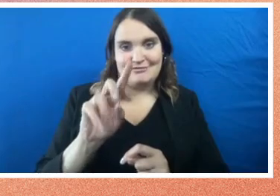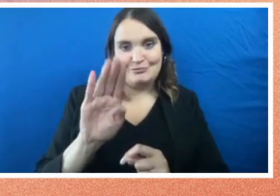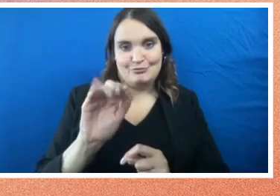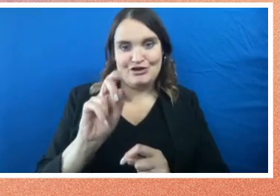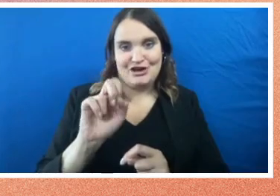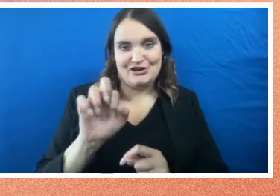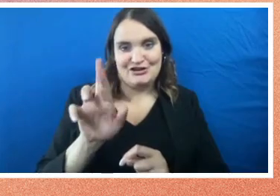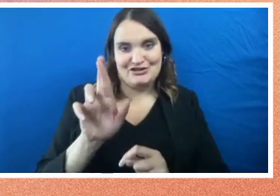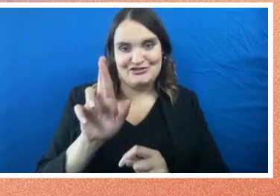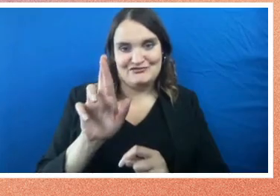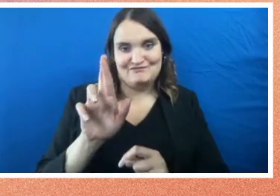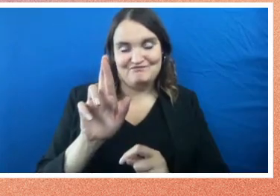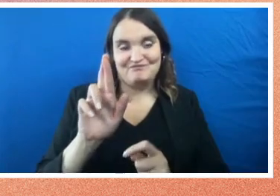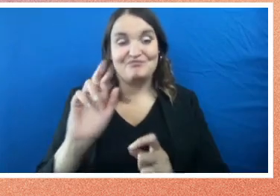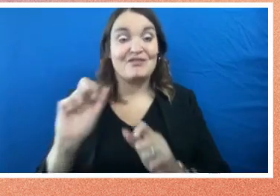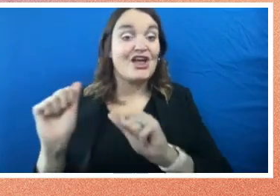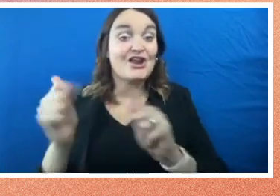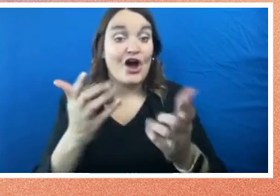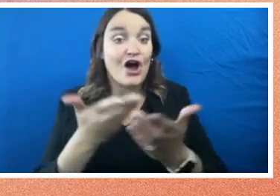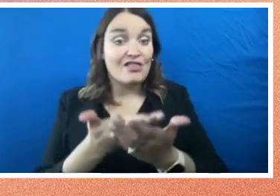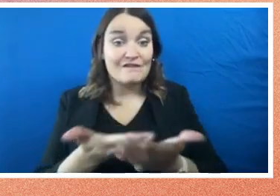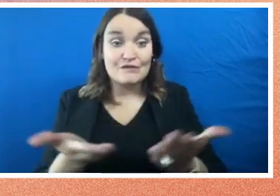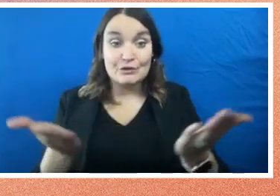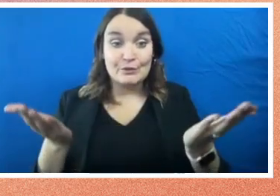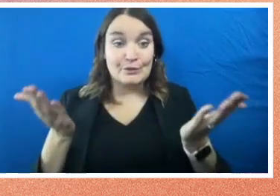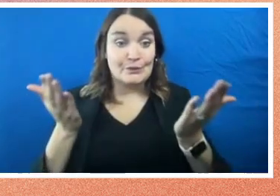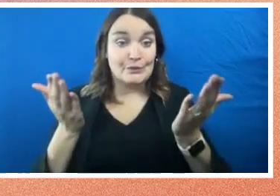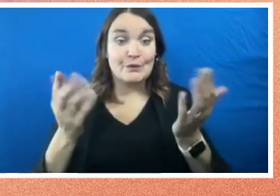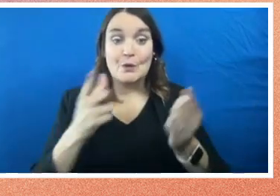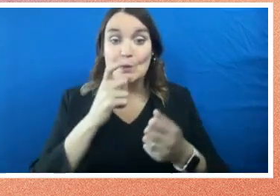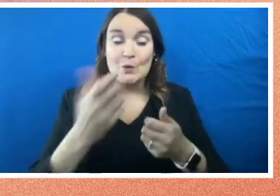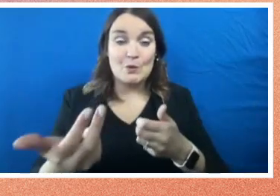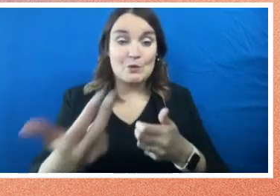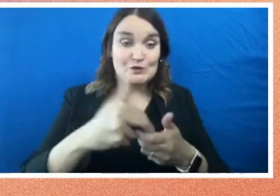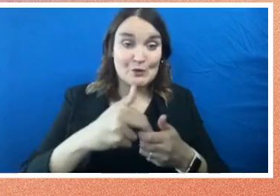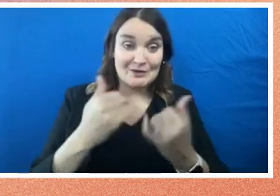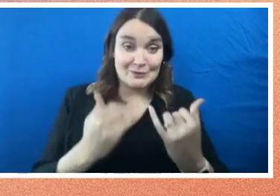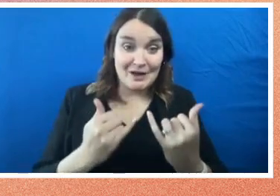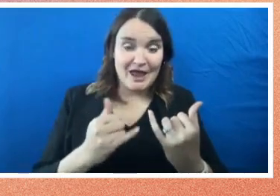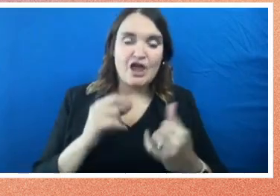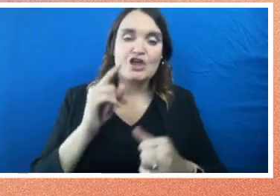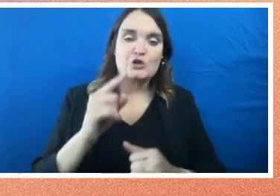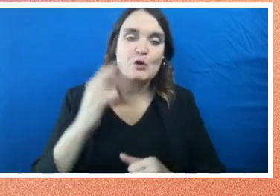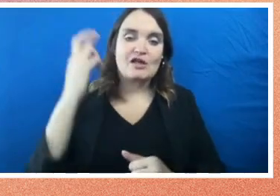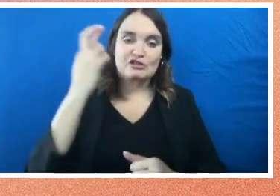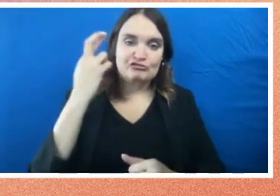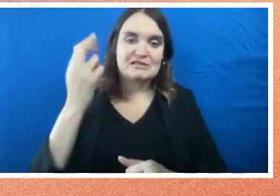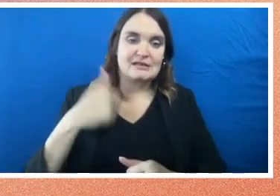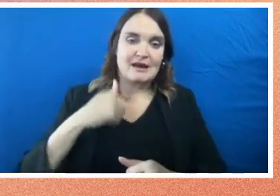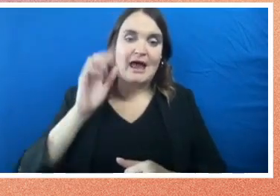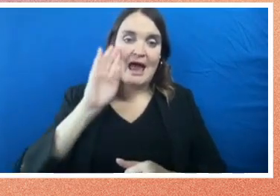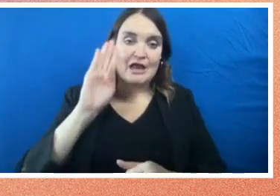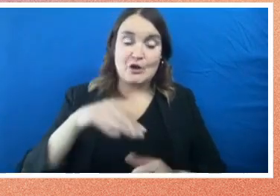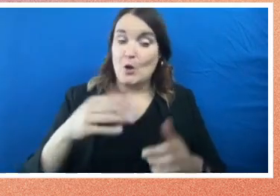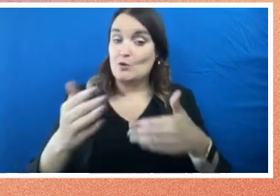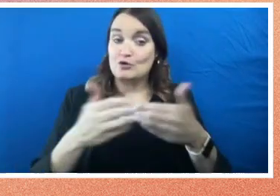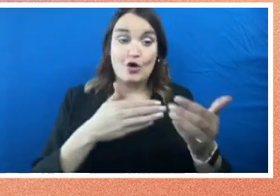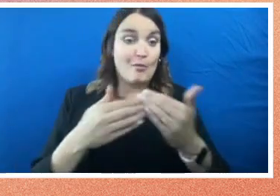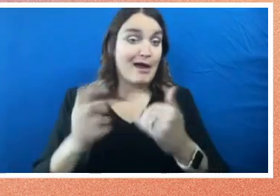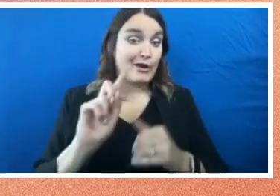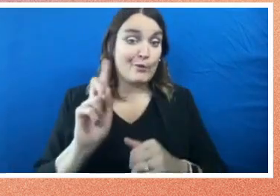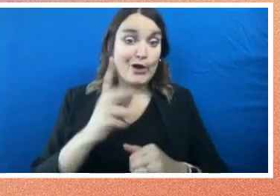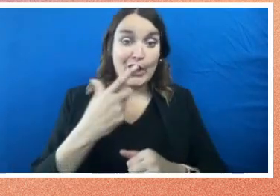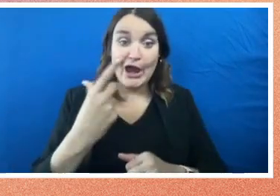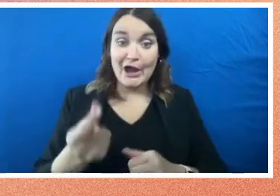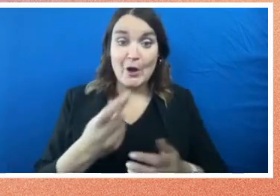And all of you with us today, you are the reason why I know that no matter where I go or what I do, I